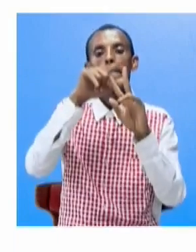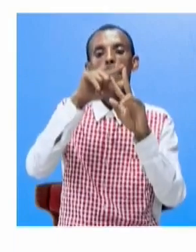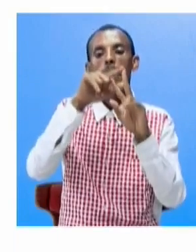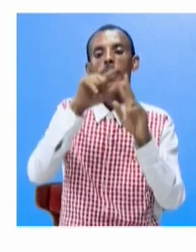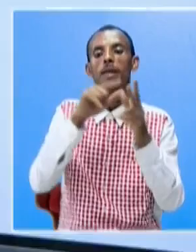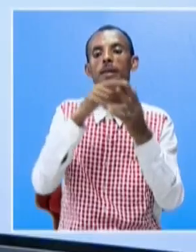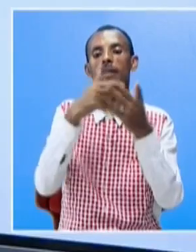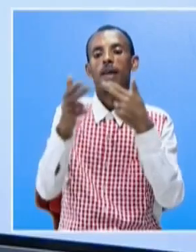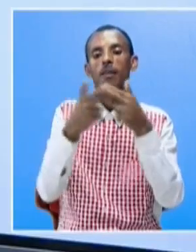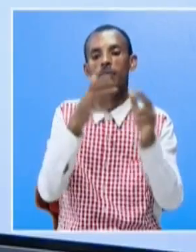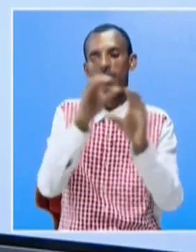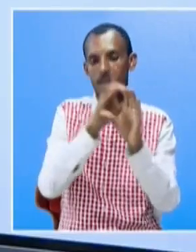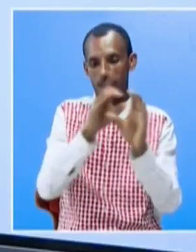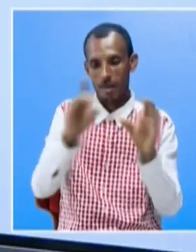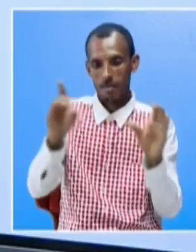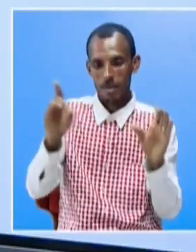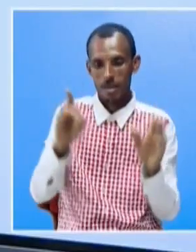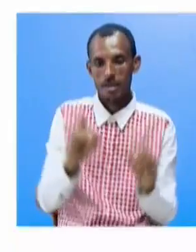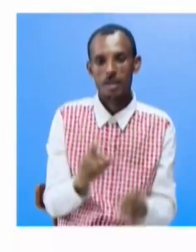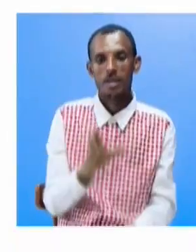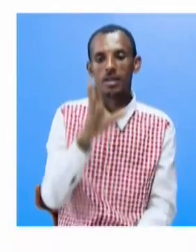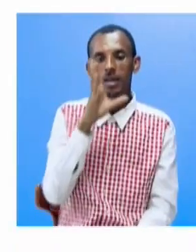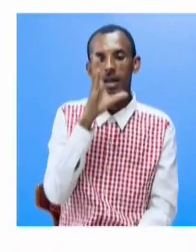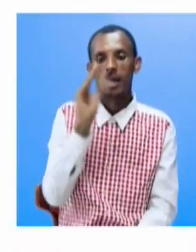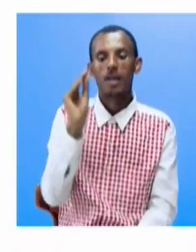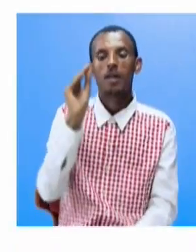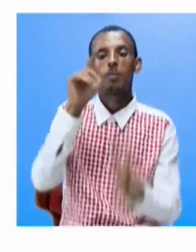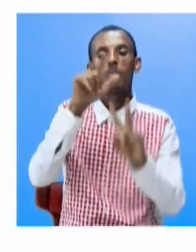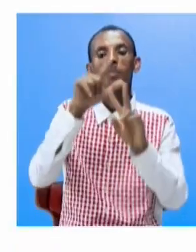diameter. And pi is